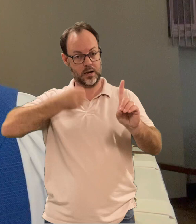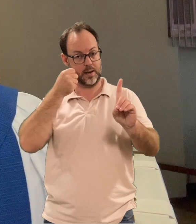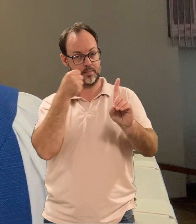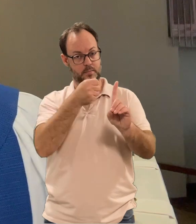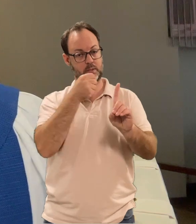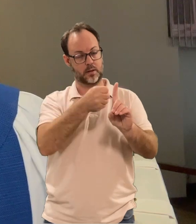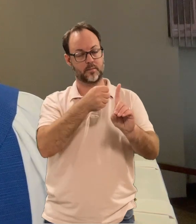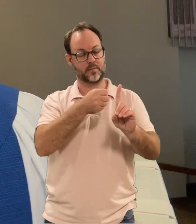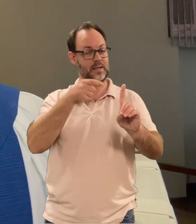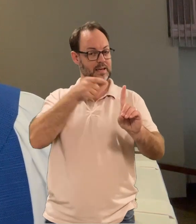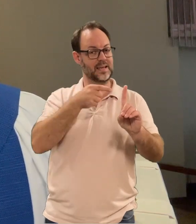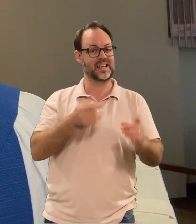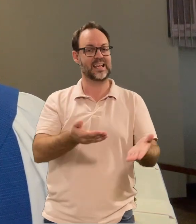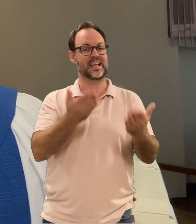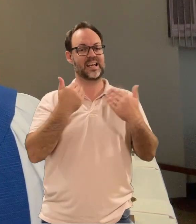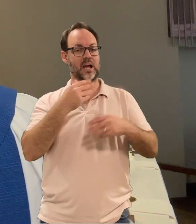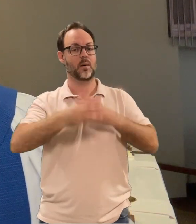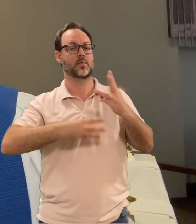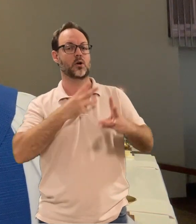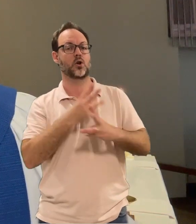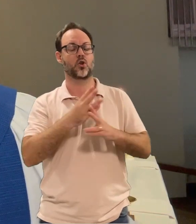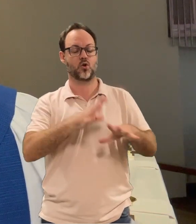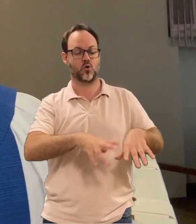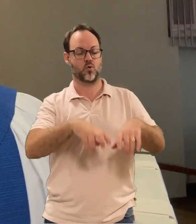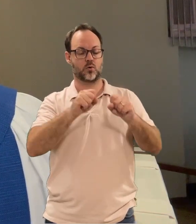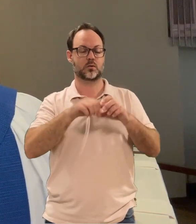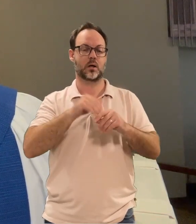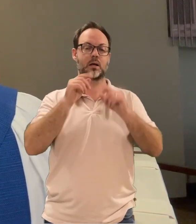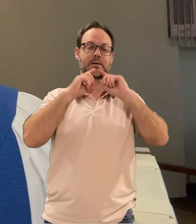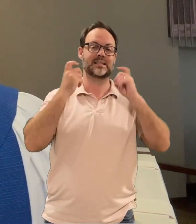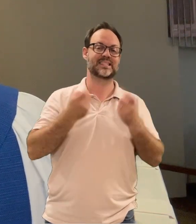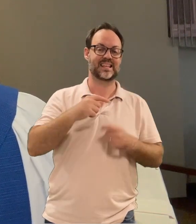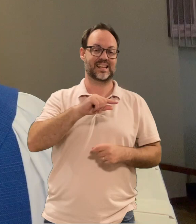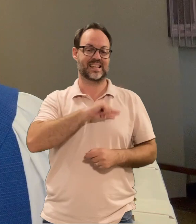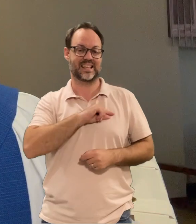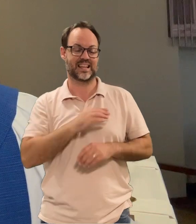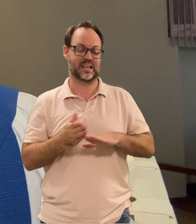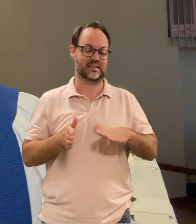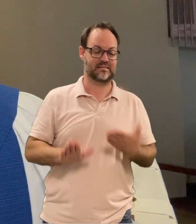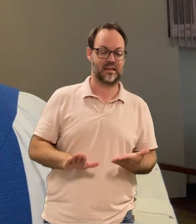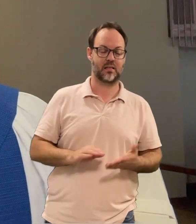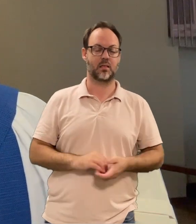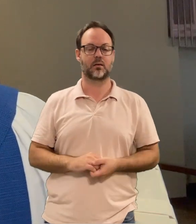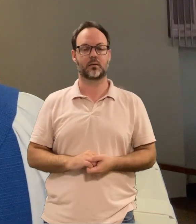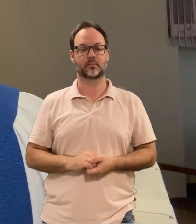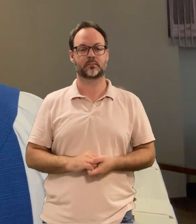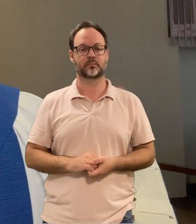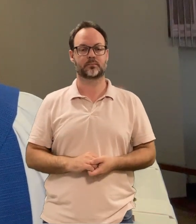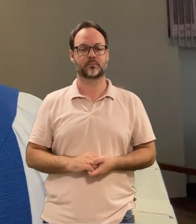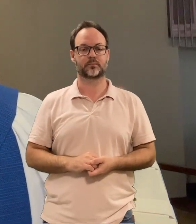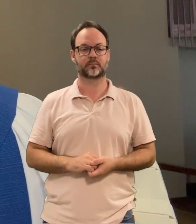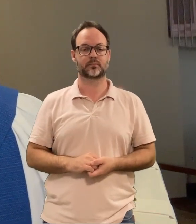is God Himself. He has come into the world to rescue you from sin and guilt